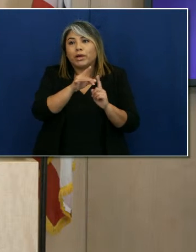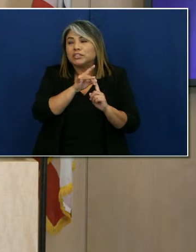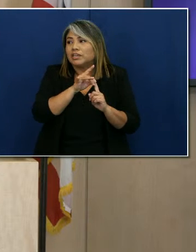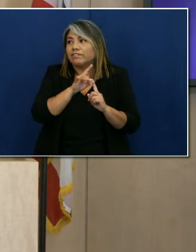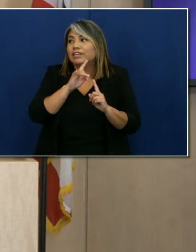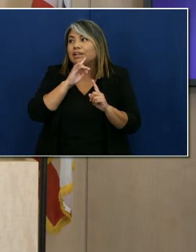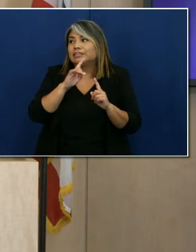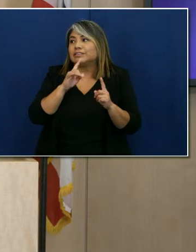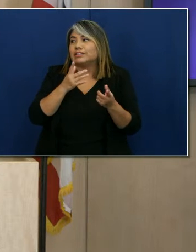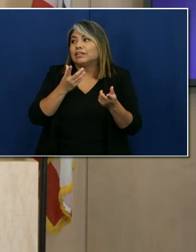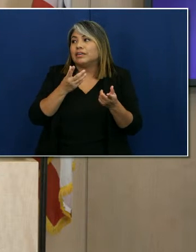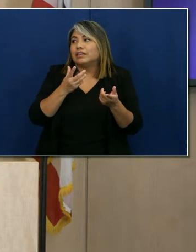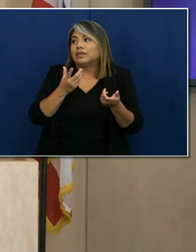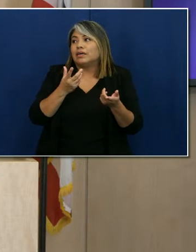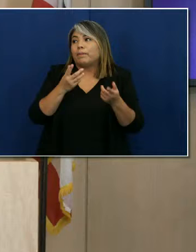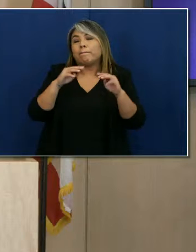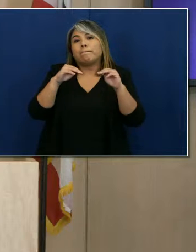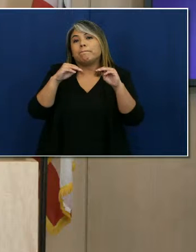mathematically